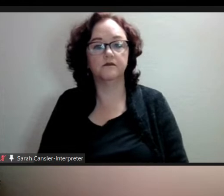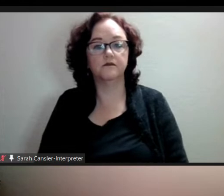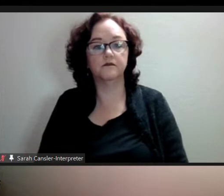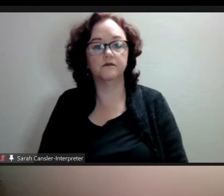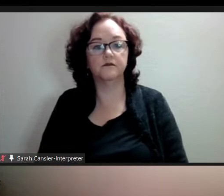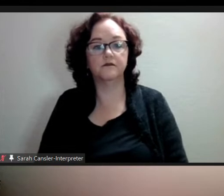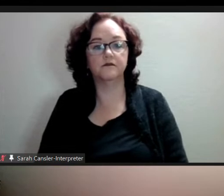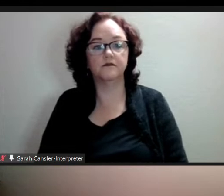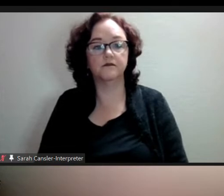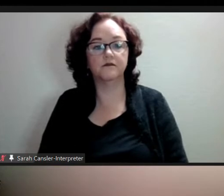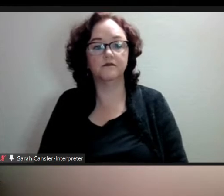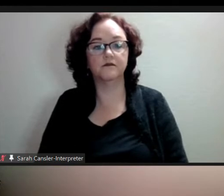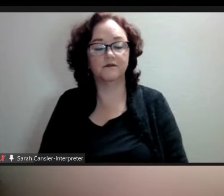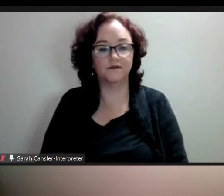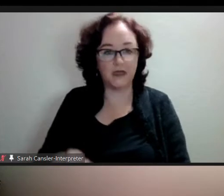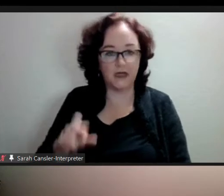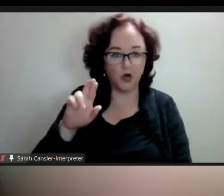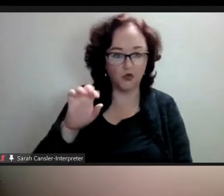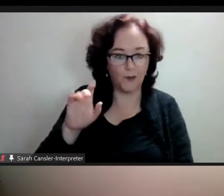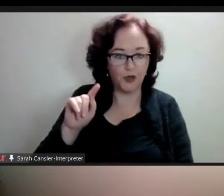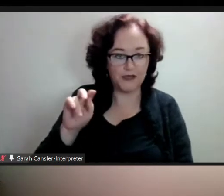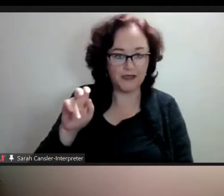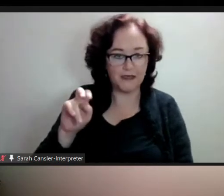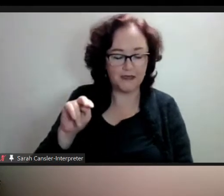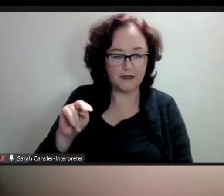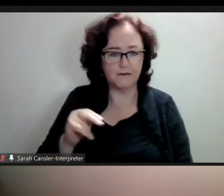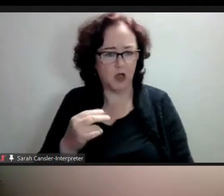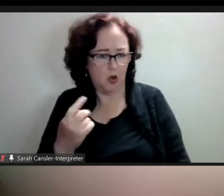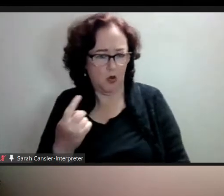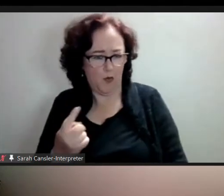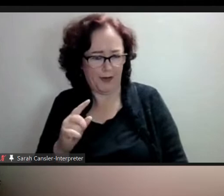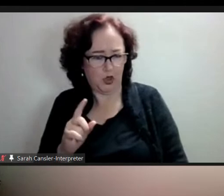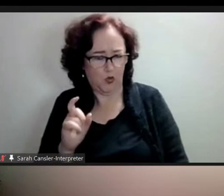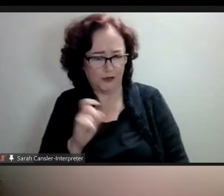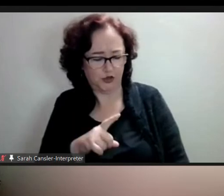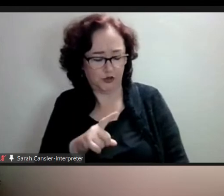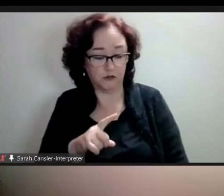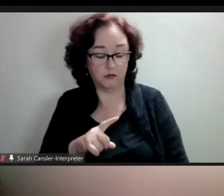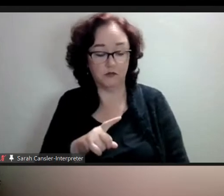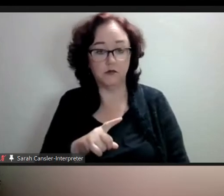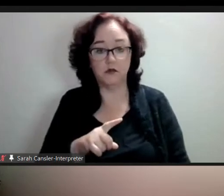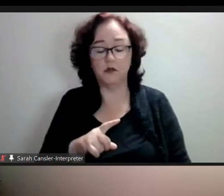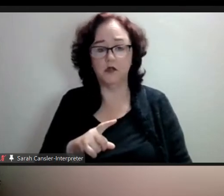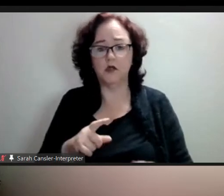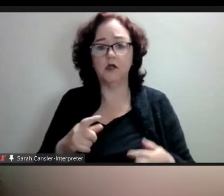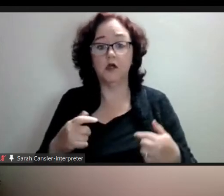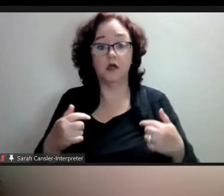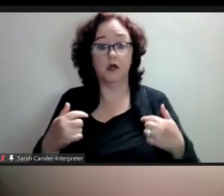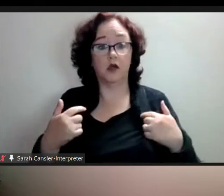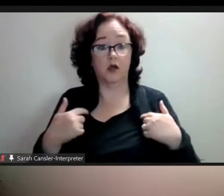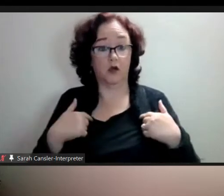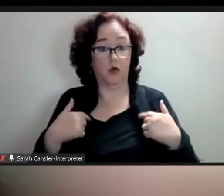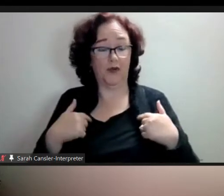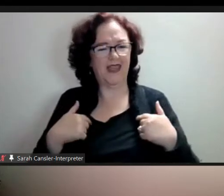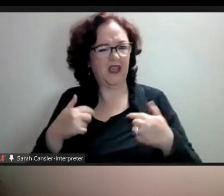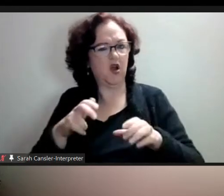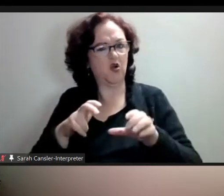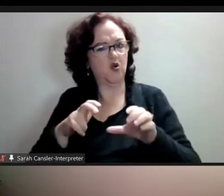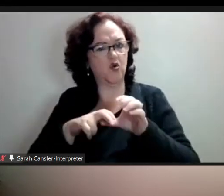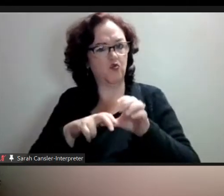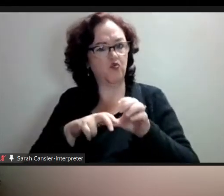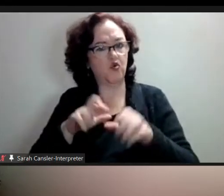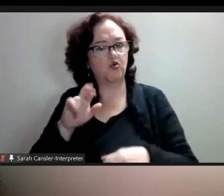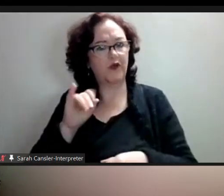Wonderful. This is Robertson. One quick question. Is there anything we can do as ridership if we